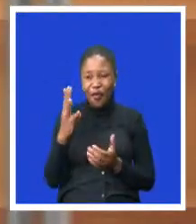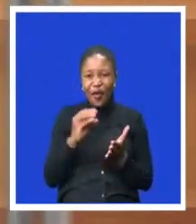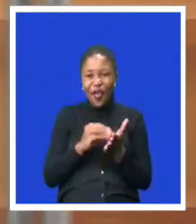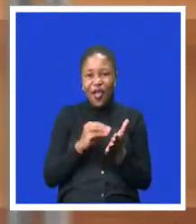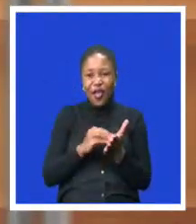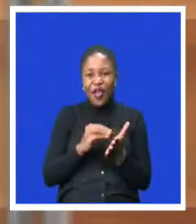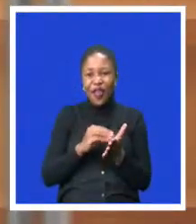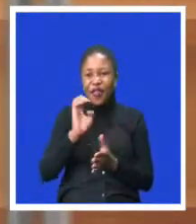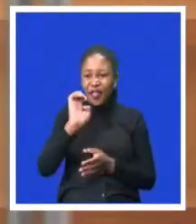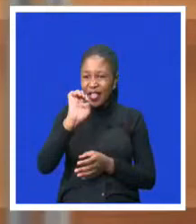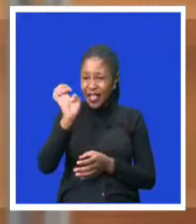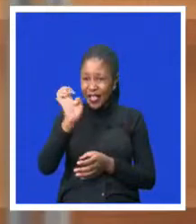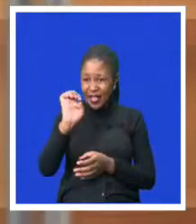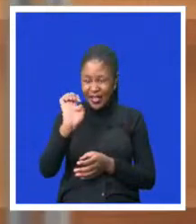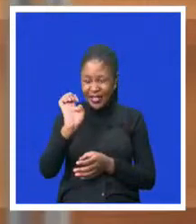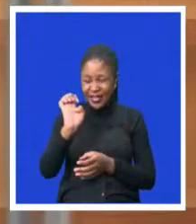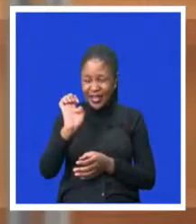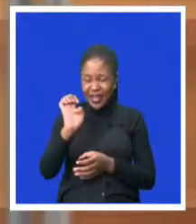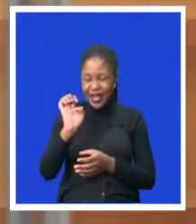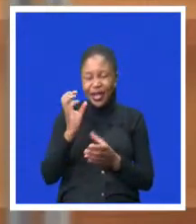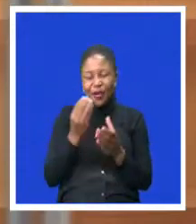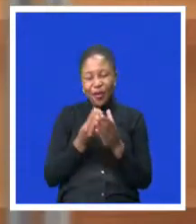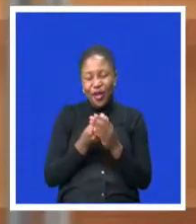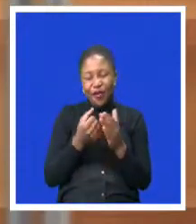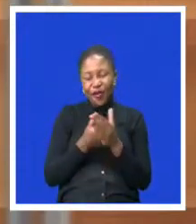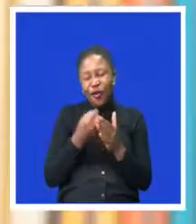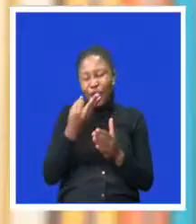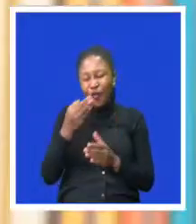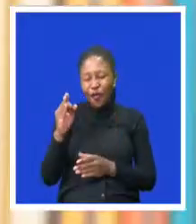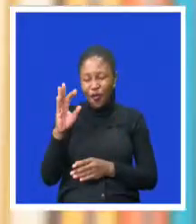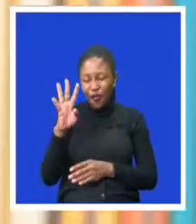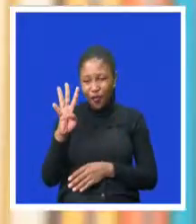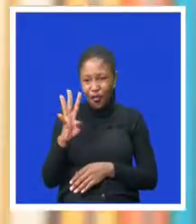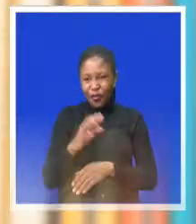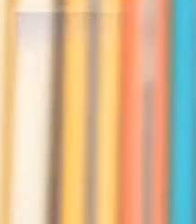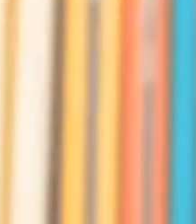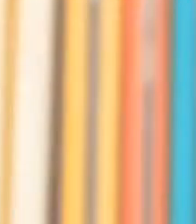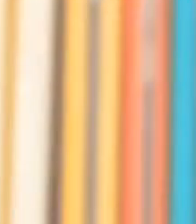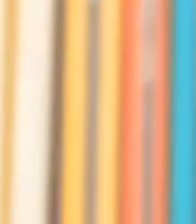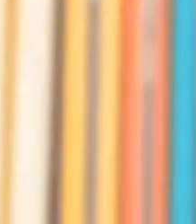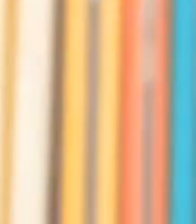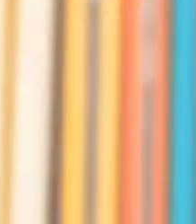English language with Kombisa Lukele. We'll be right back after this.